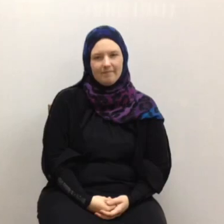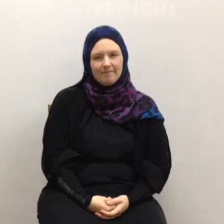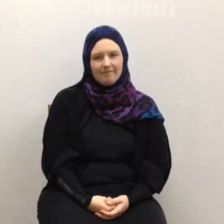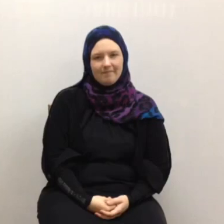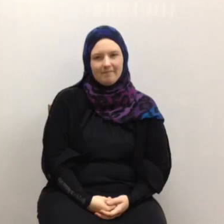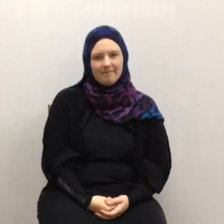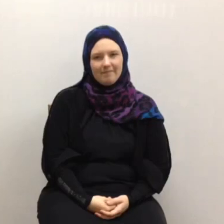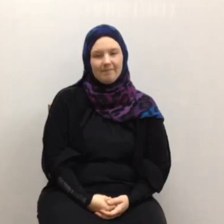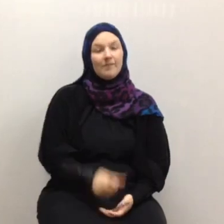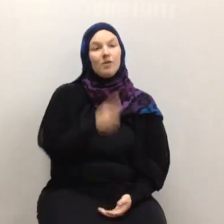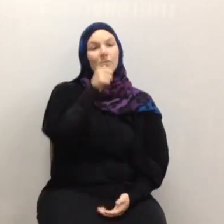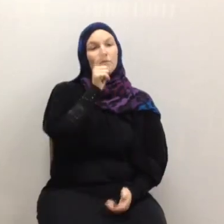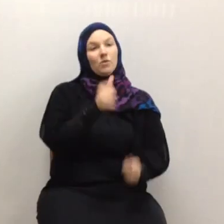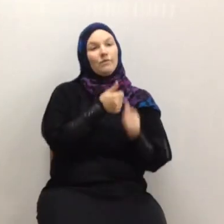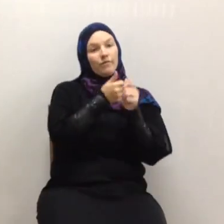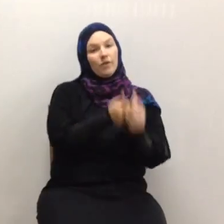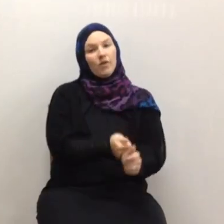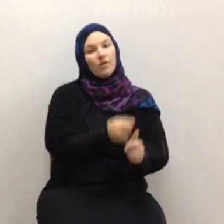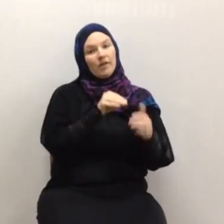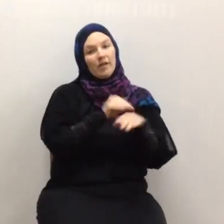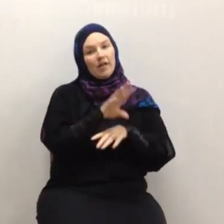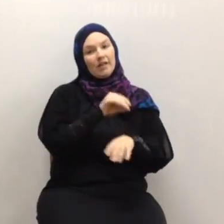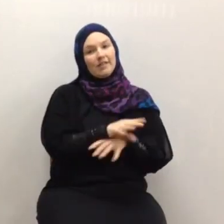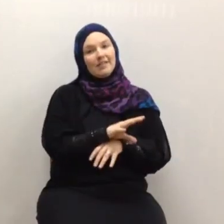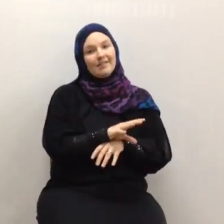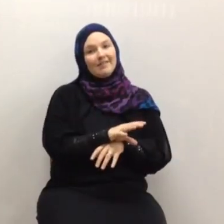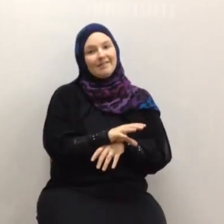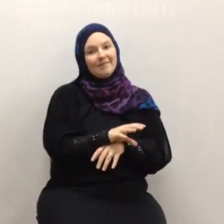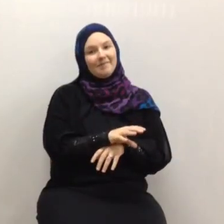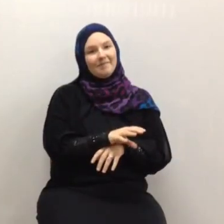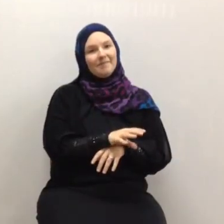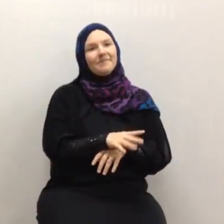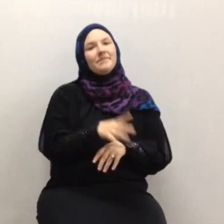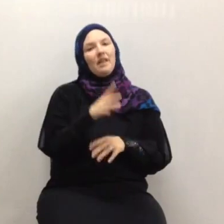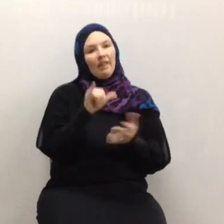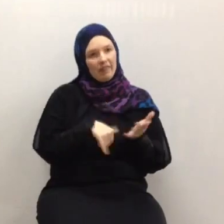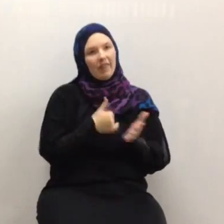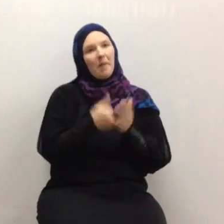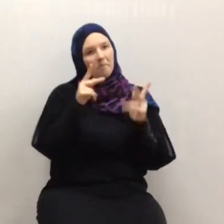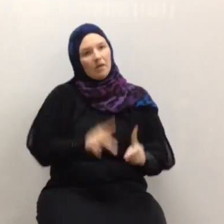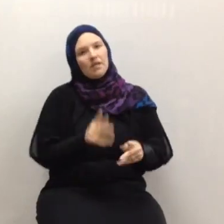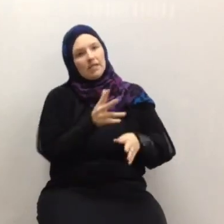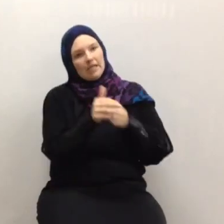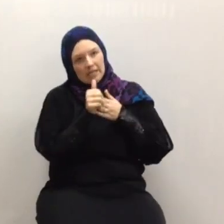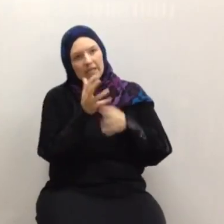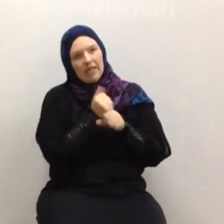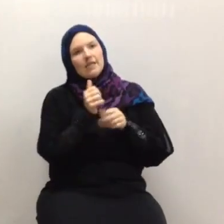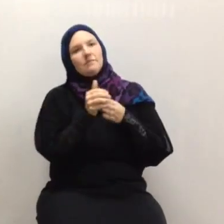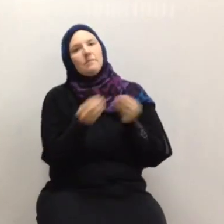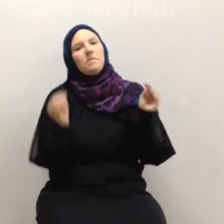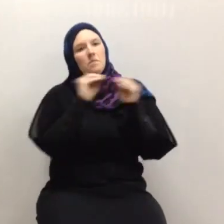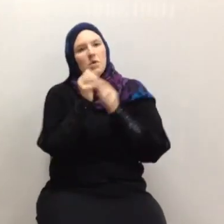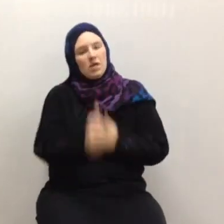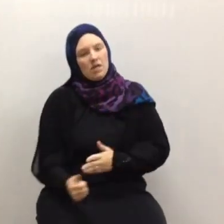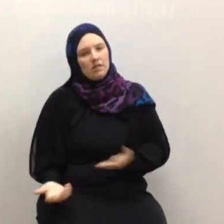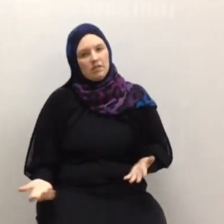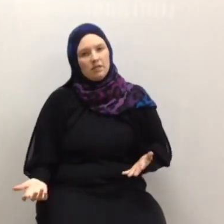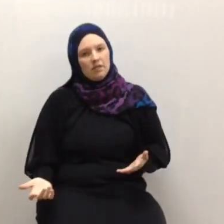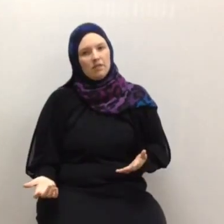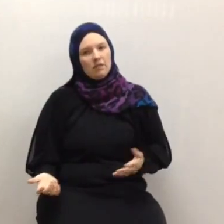he himself is the one who gets guidance. He is the one who benefits from the guidance he